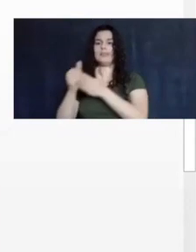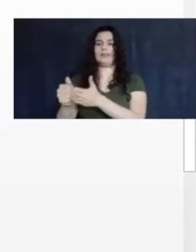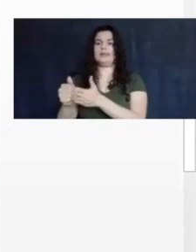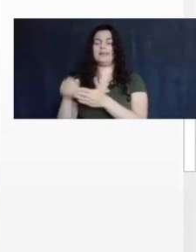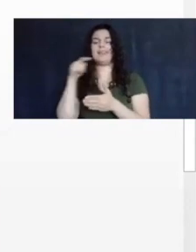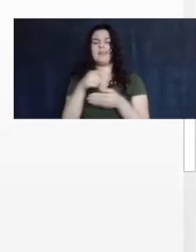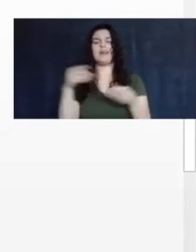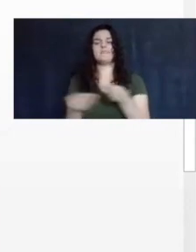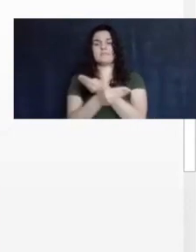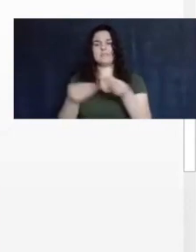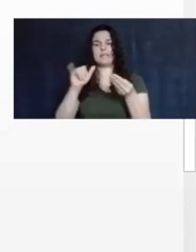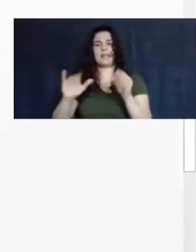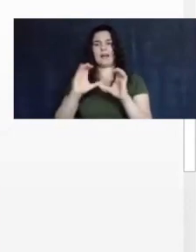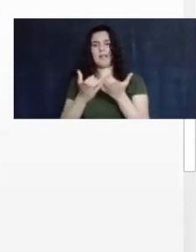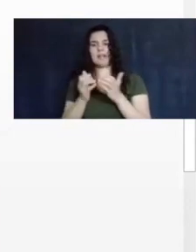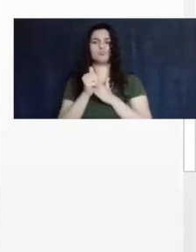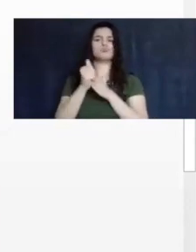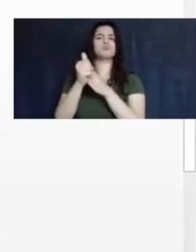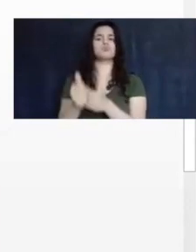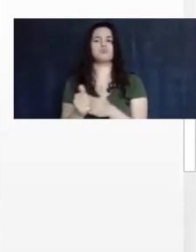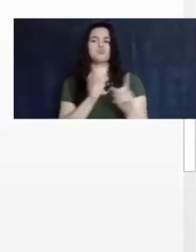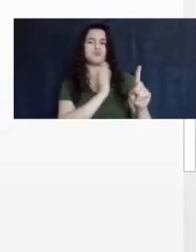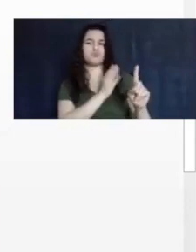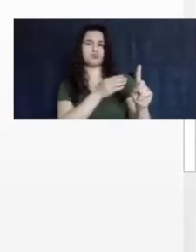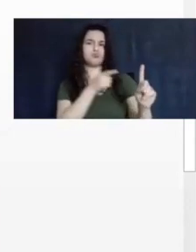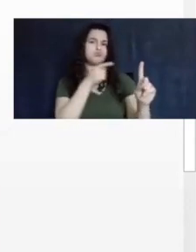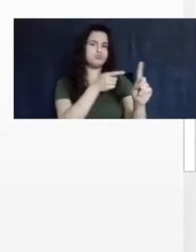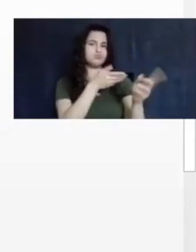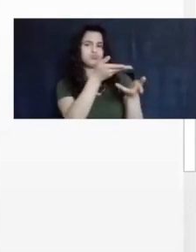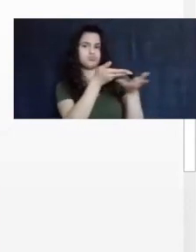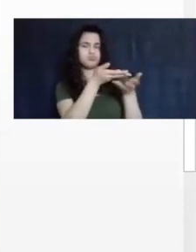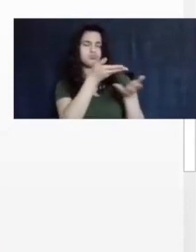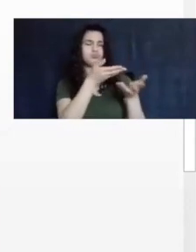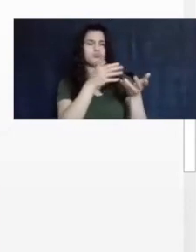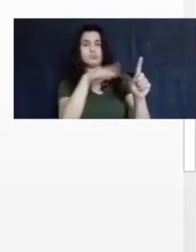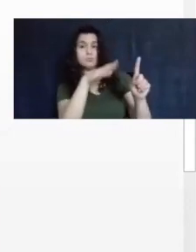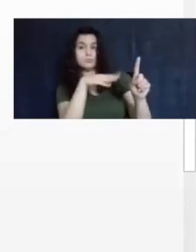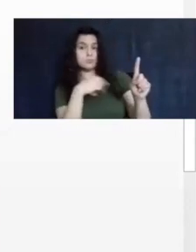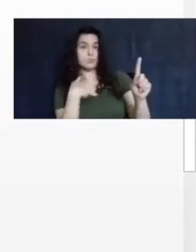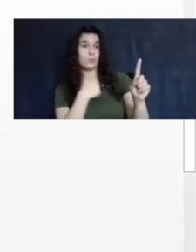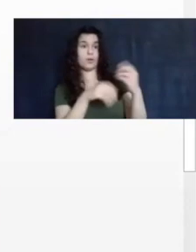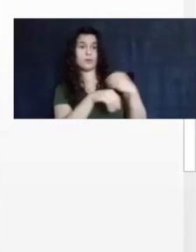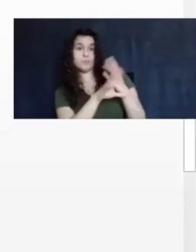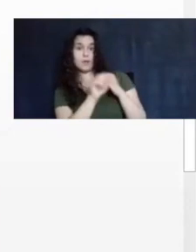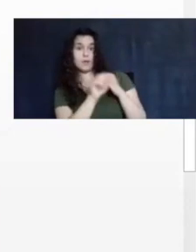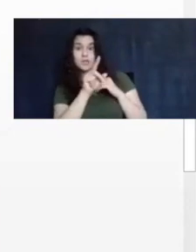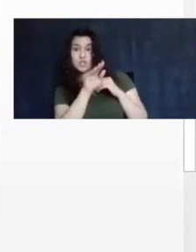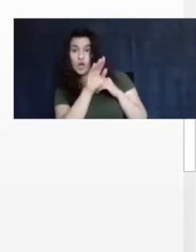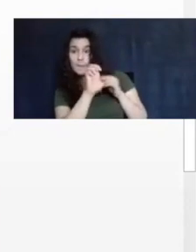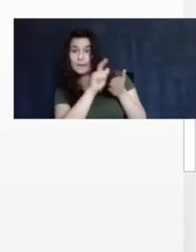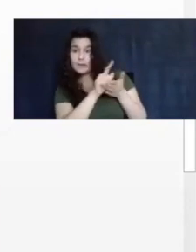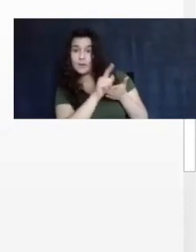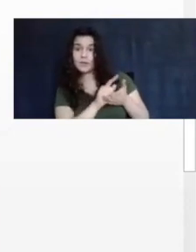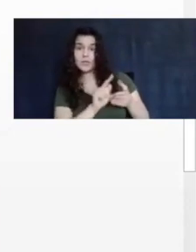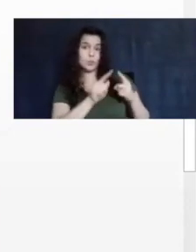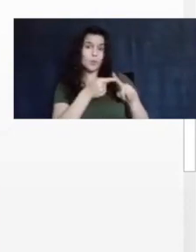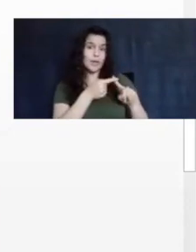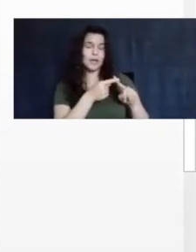facilitate the course, kind of be the go-to in regards to whether or not we're going to have Adobe meetings, and if we do, when we're going to have